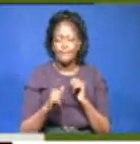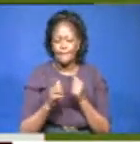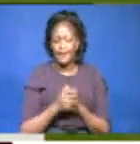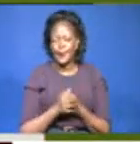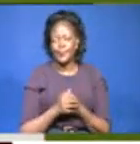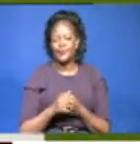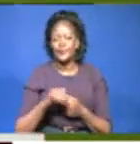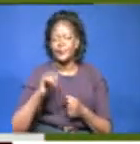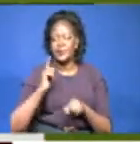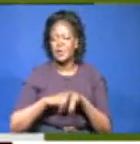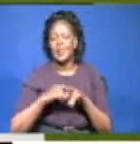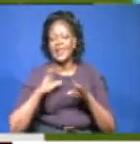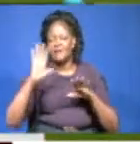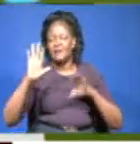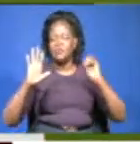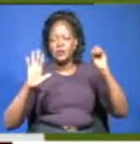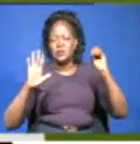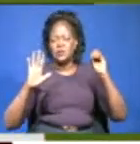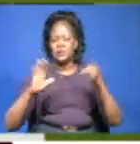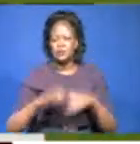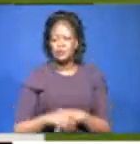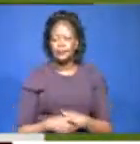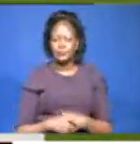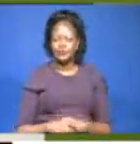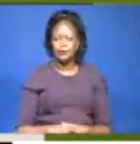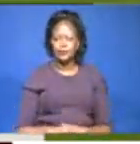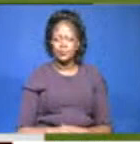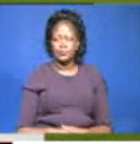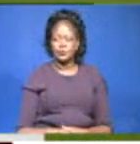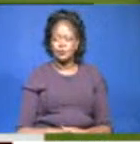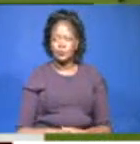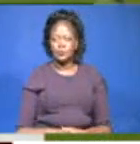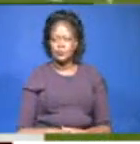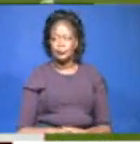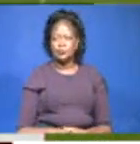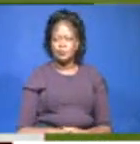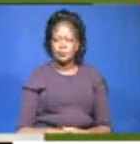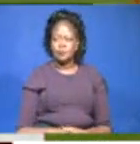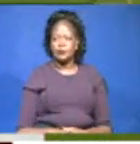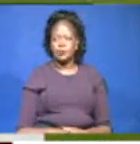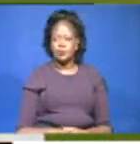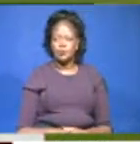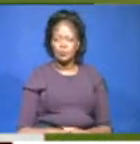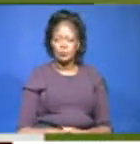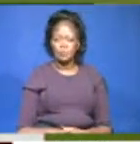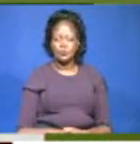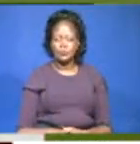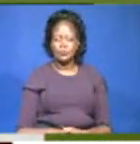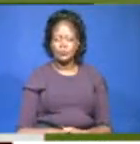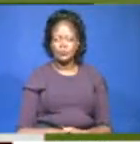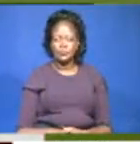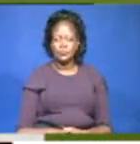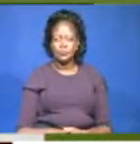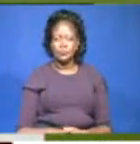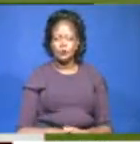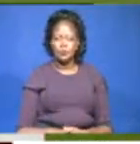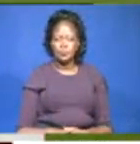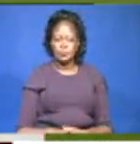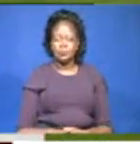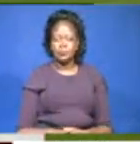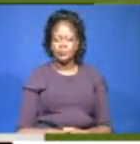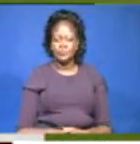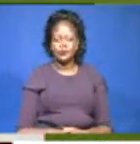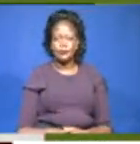Odegaard joining the attack. Martinelli holds it up. Now sends the ball over. Jesus, time to bring it down.